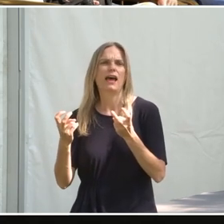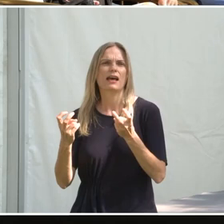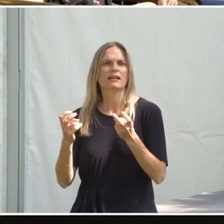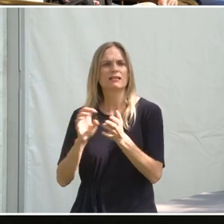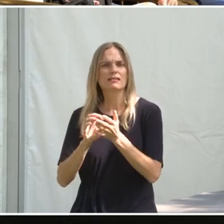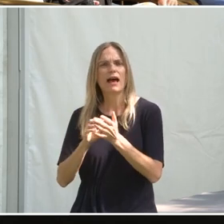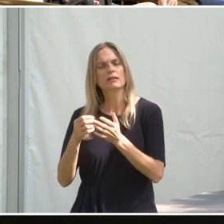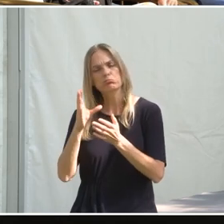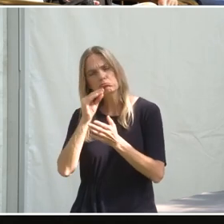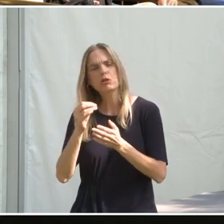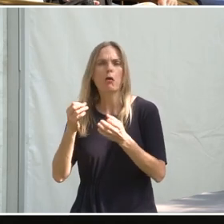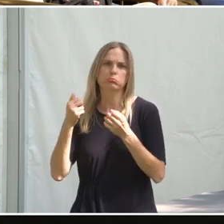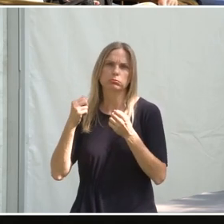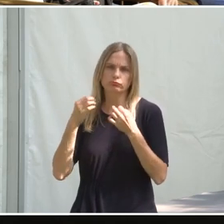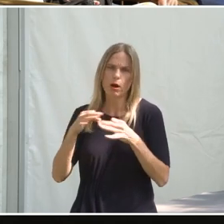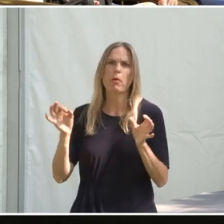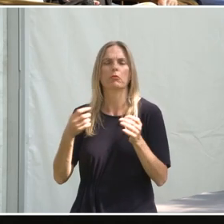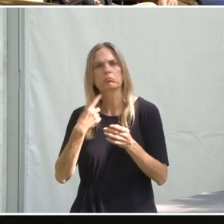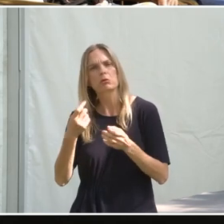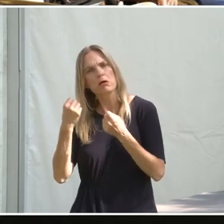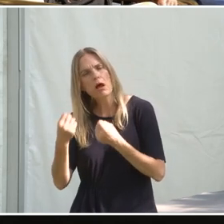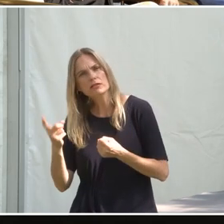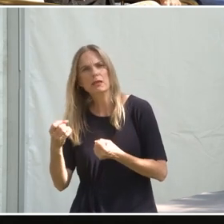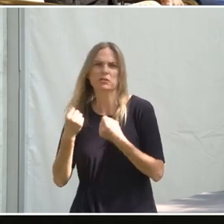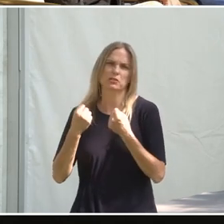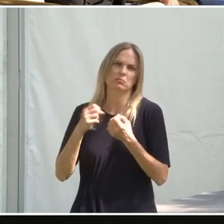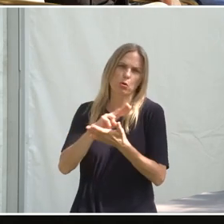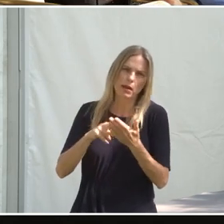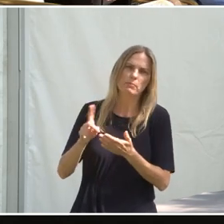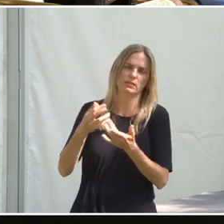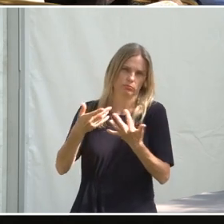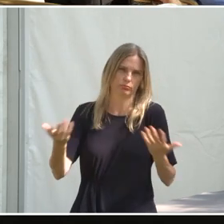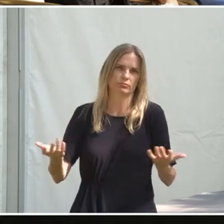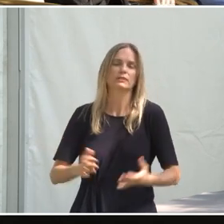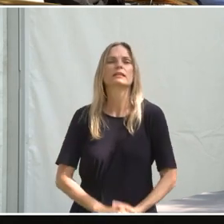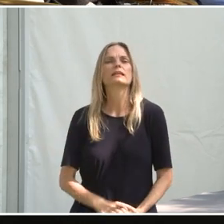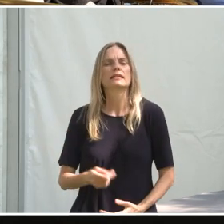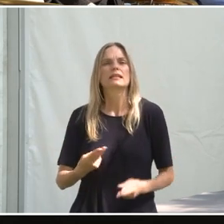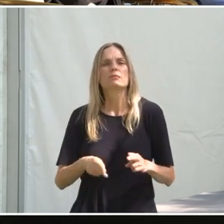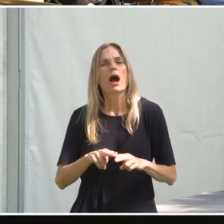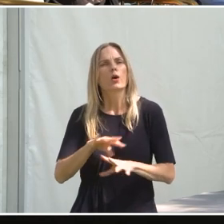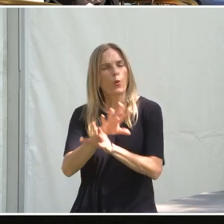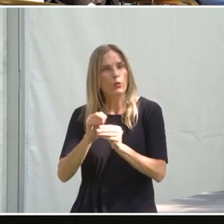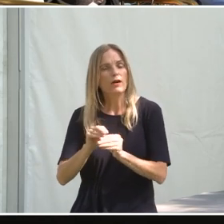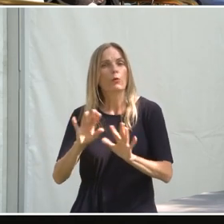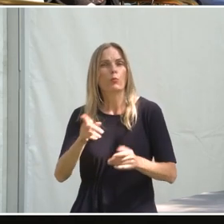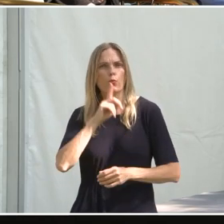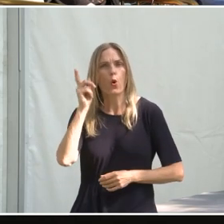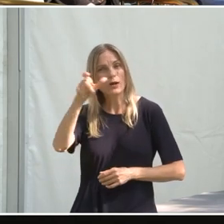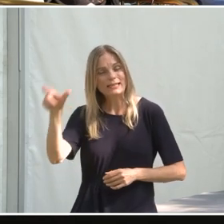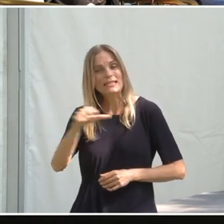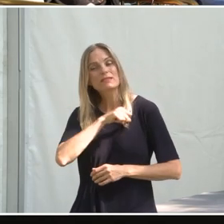We've touched upon that in terms of our parents, in terms of cross generations. So just to say that in terms of what at least young people